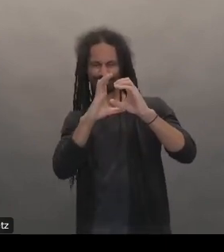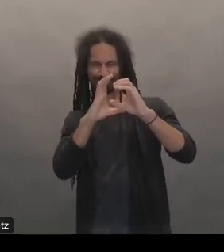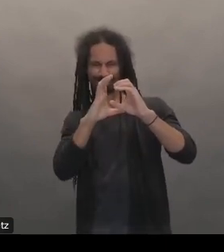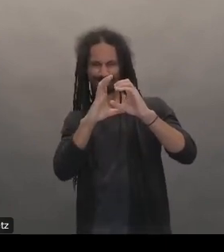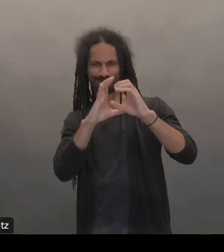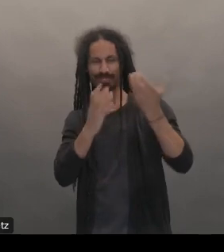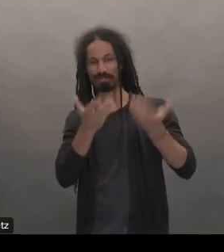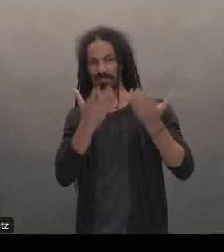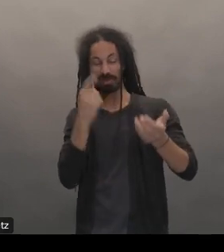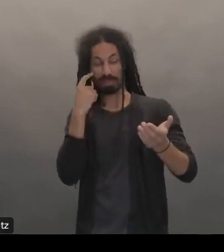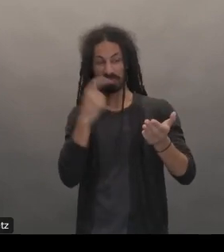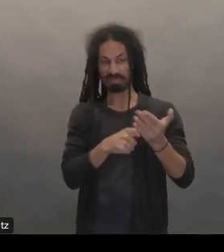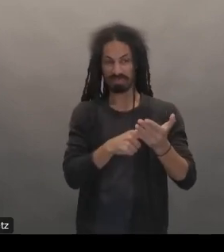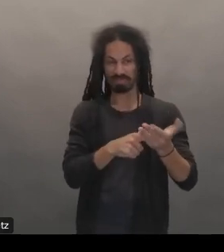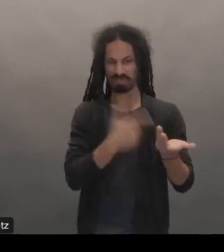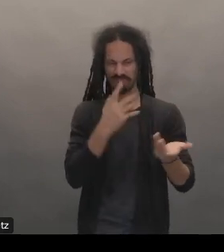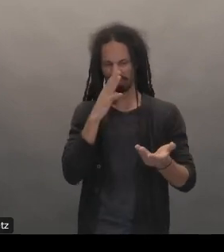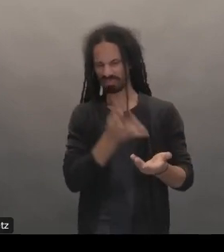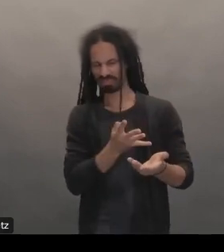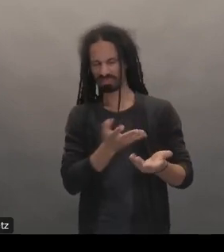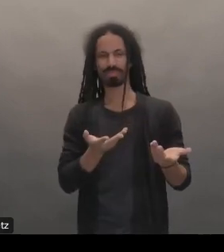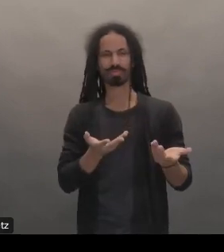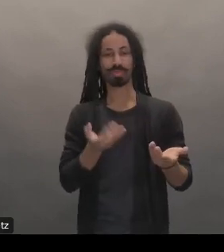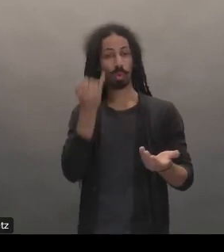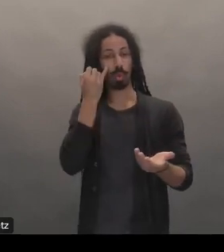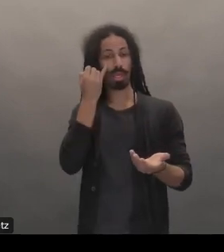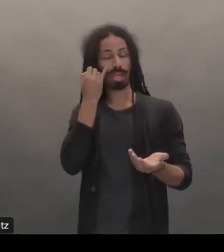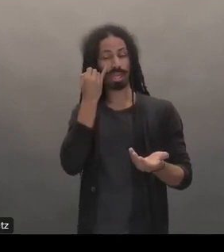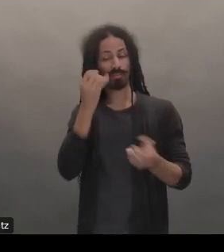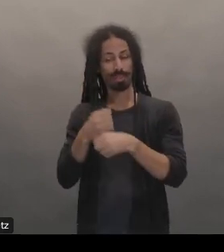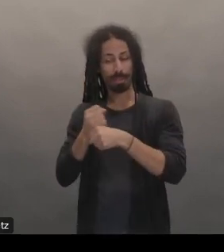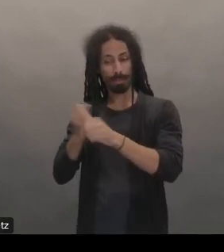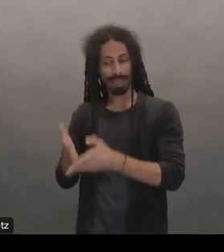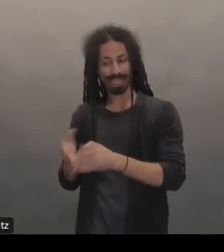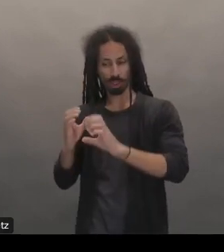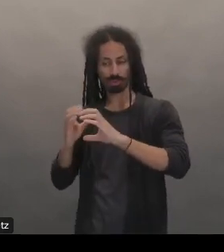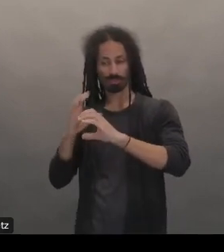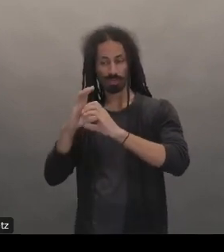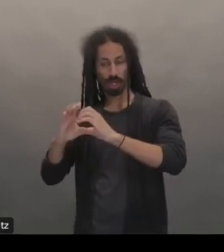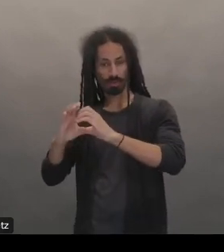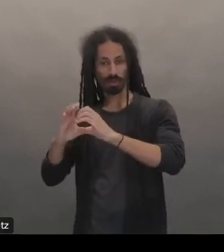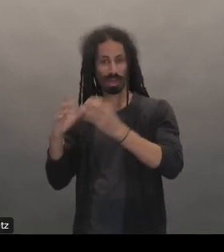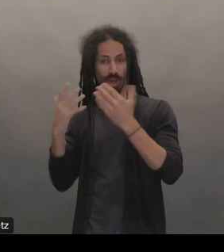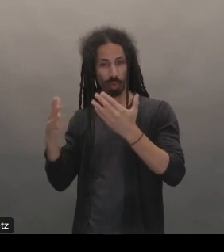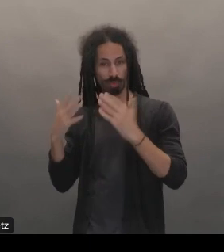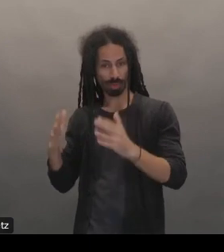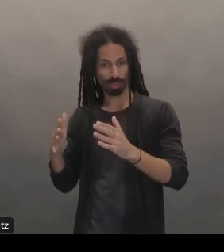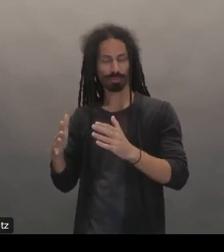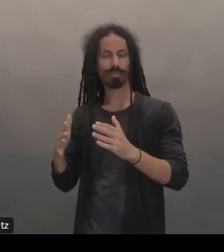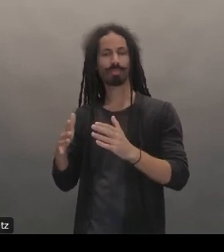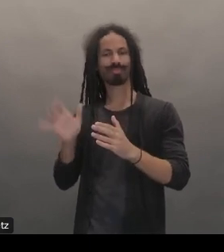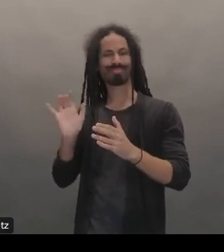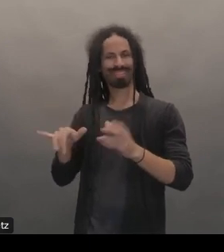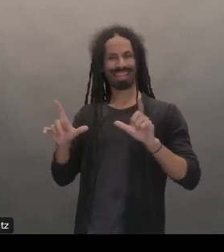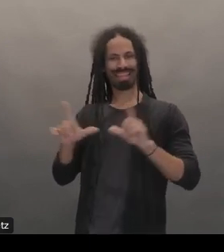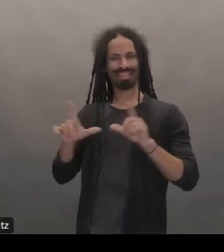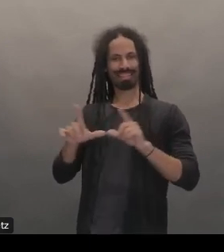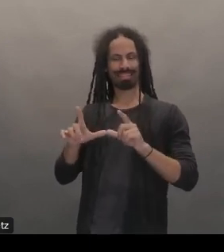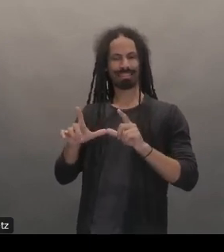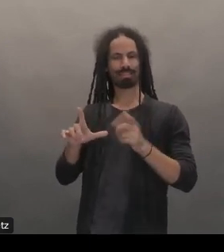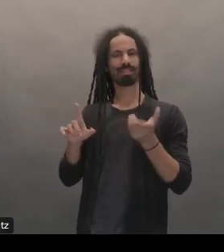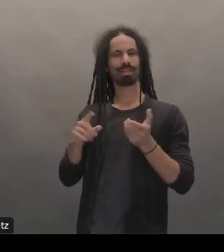So if the creator or owner has copyrighted the material, then the license will say whether the material can be